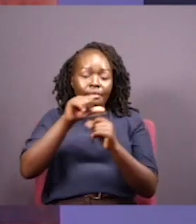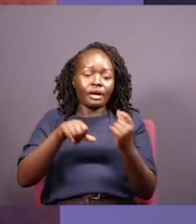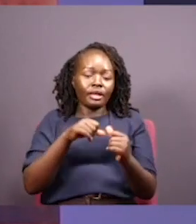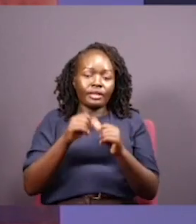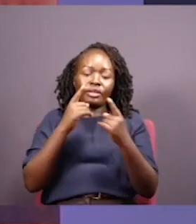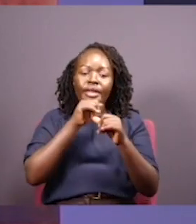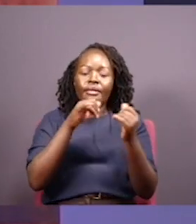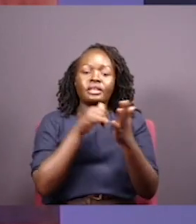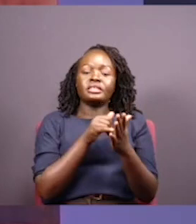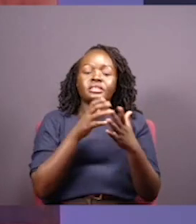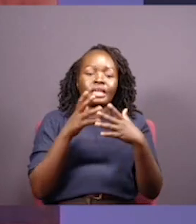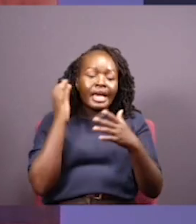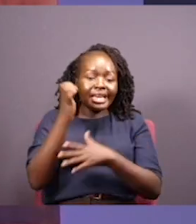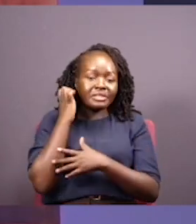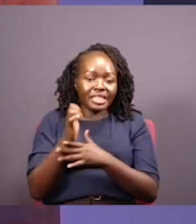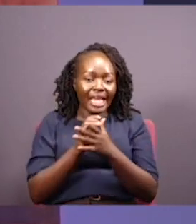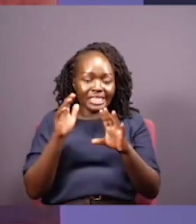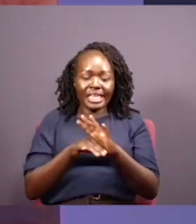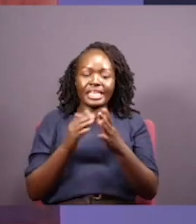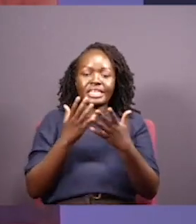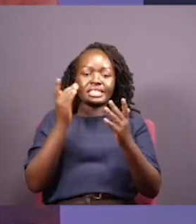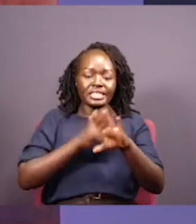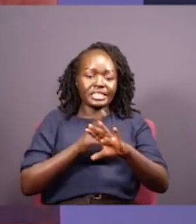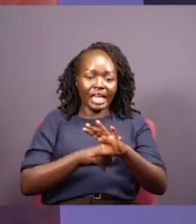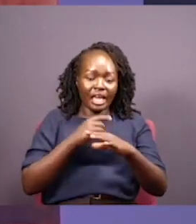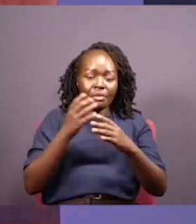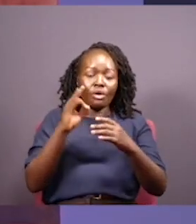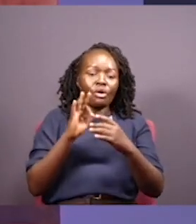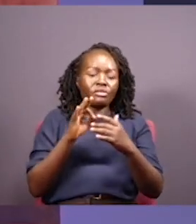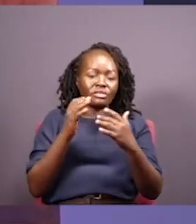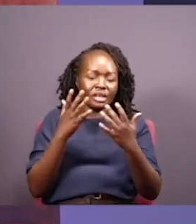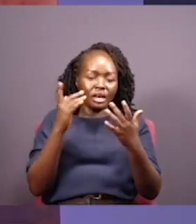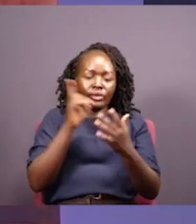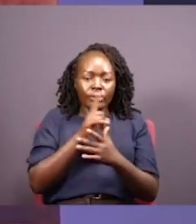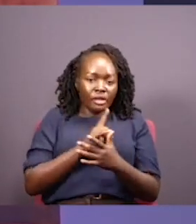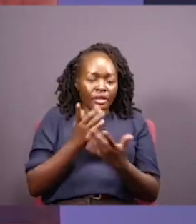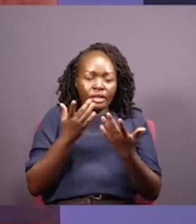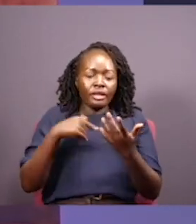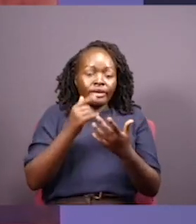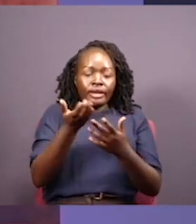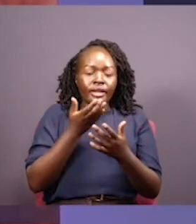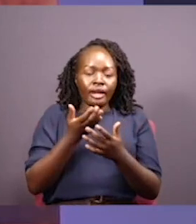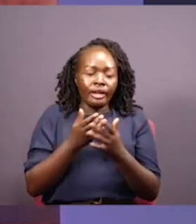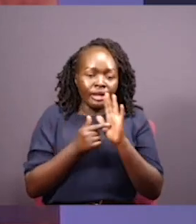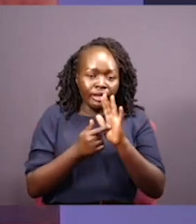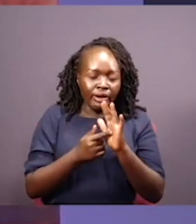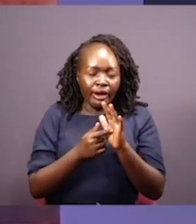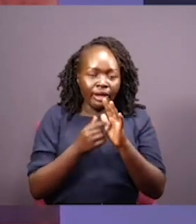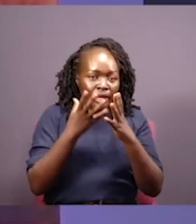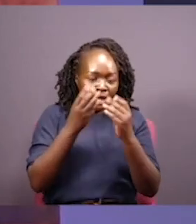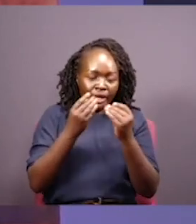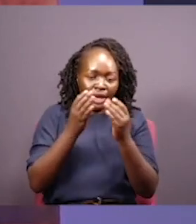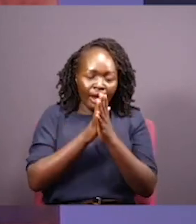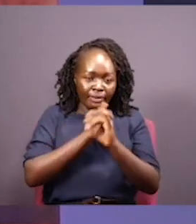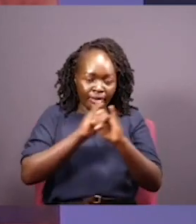about evangelizing in the midst of confrontation and hostility, we are to exhibit gentleness and purity